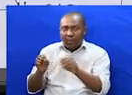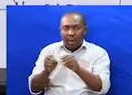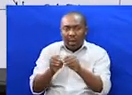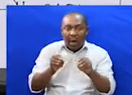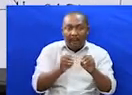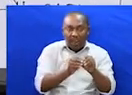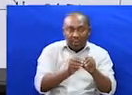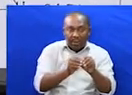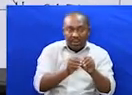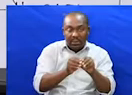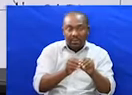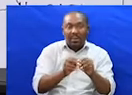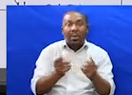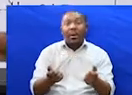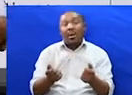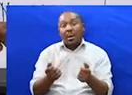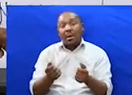compound called